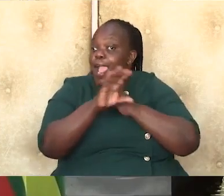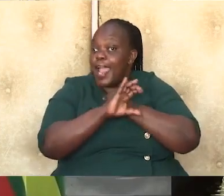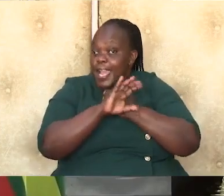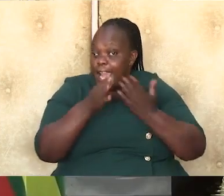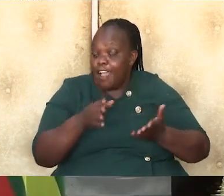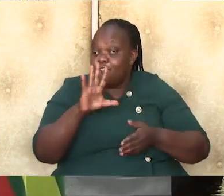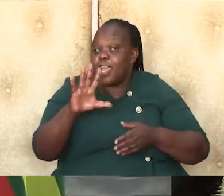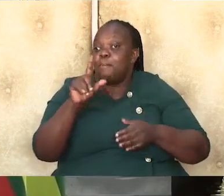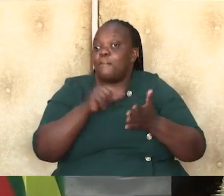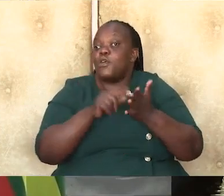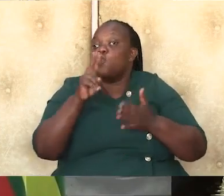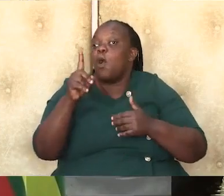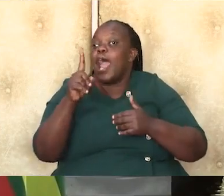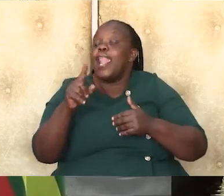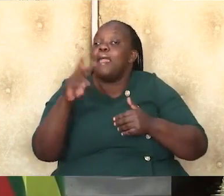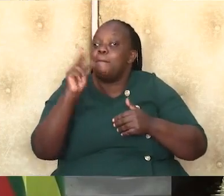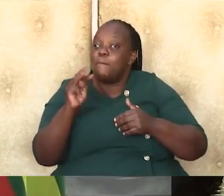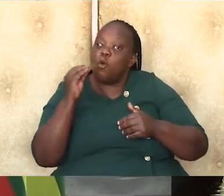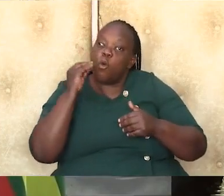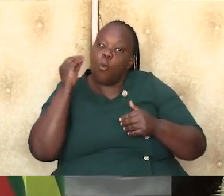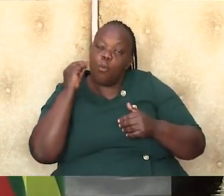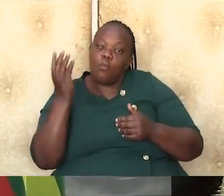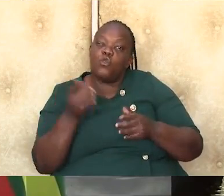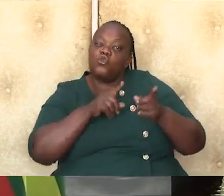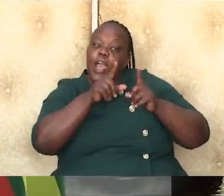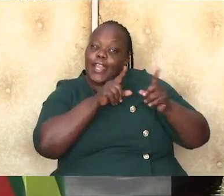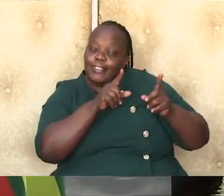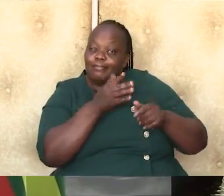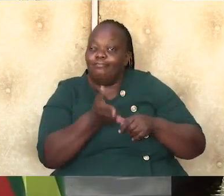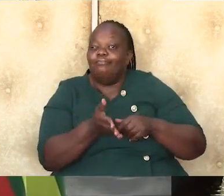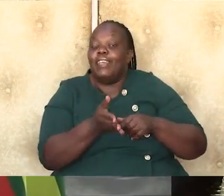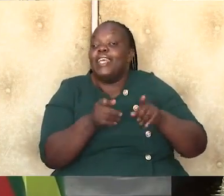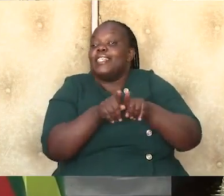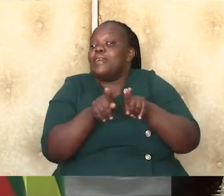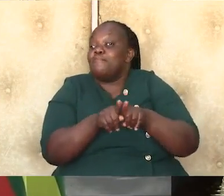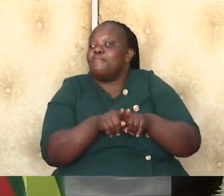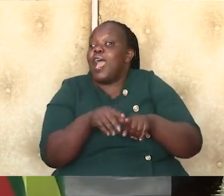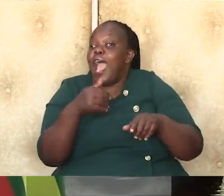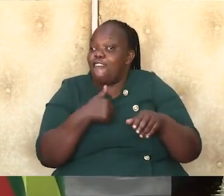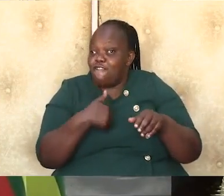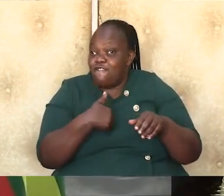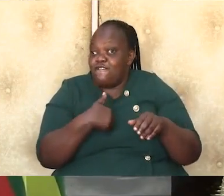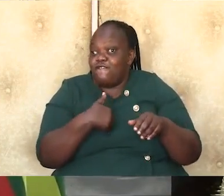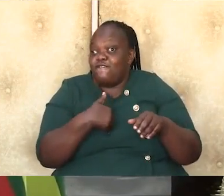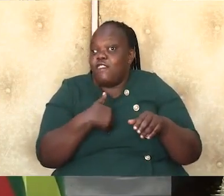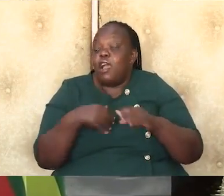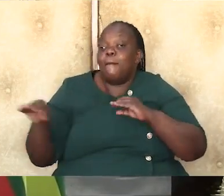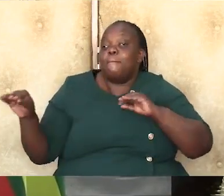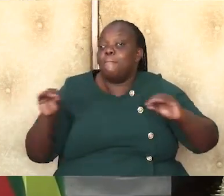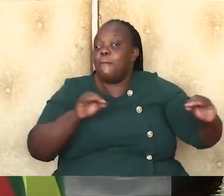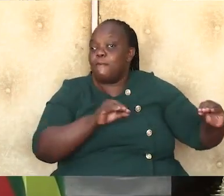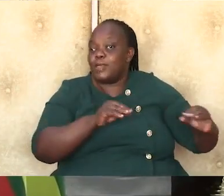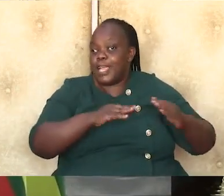we have 5.1 million domestic, tourists, and also that we have actually moved